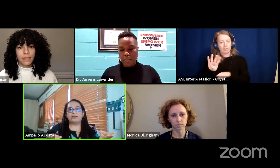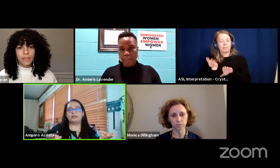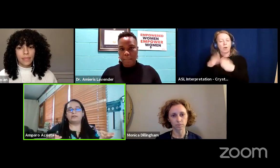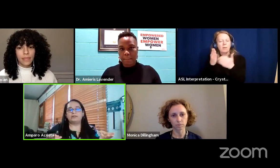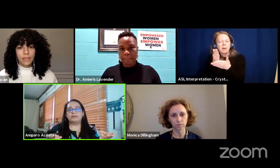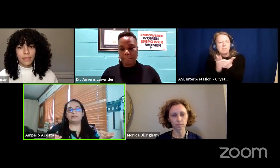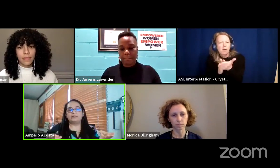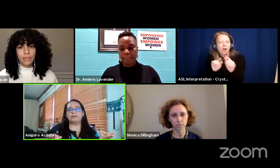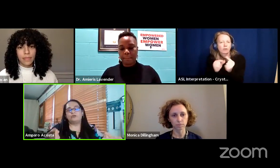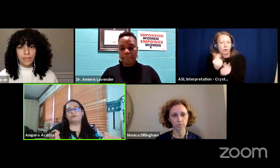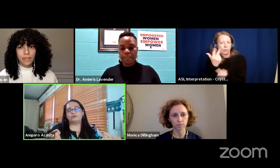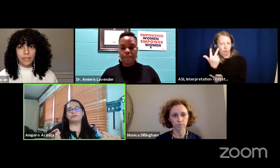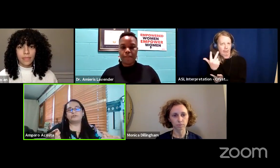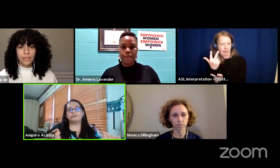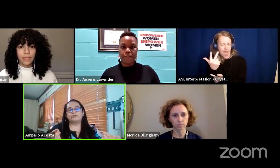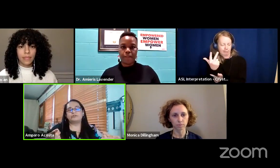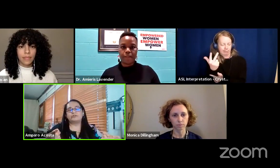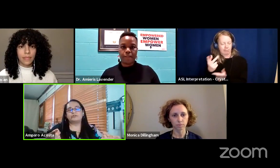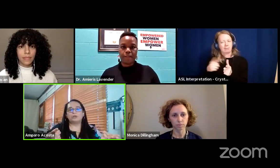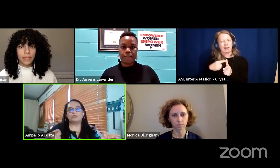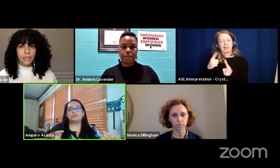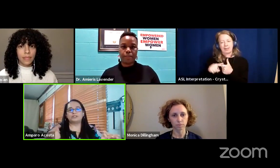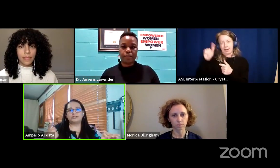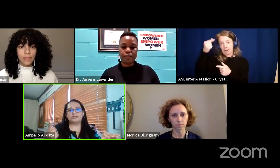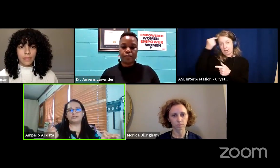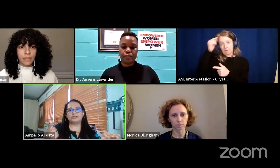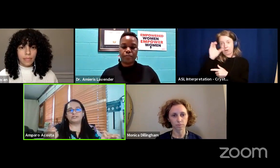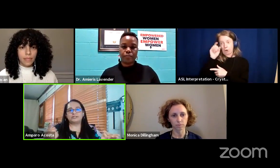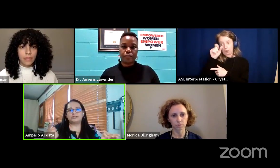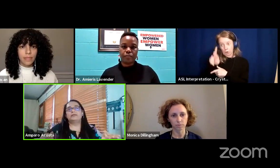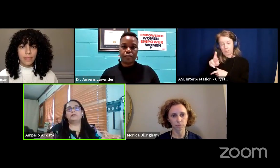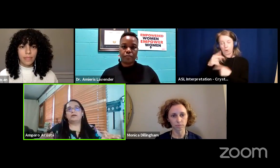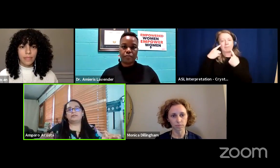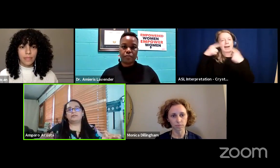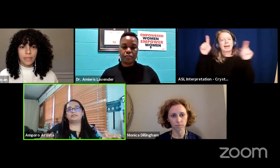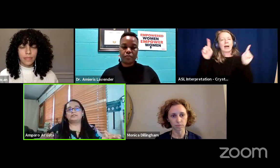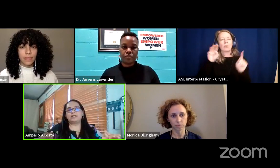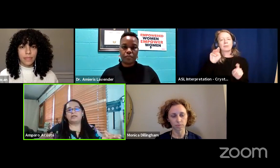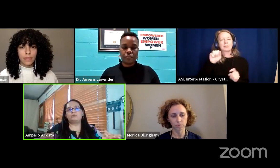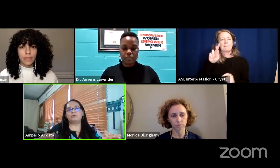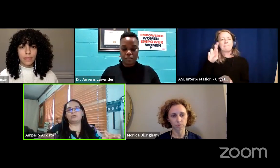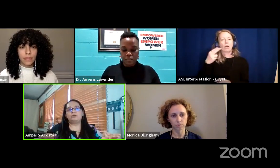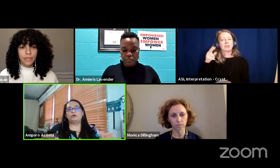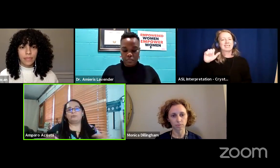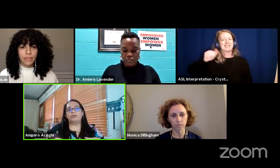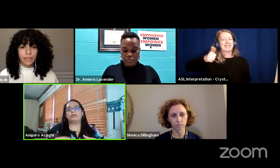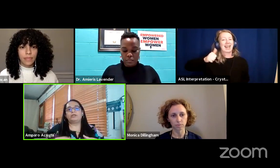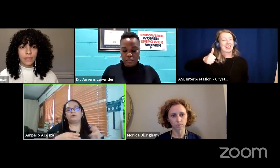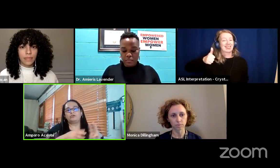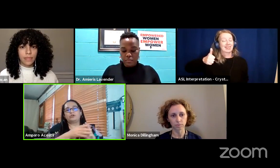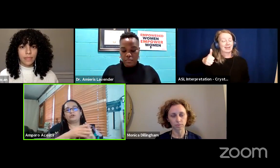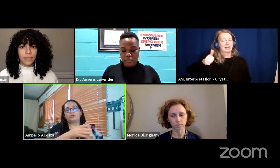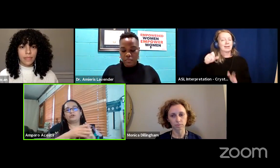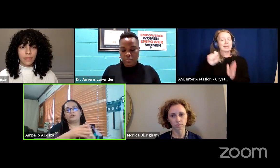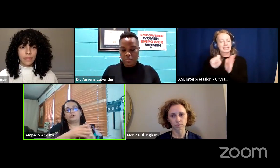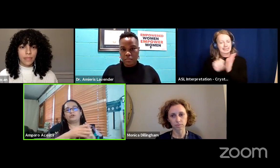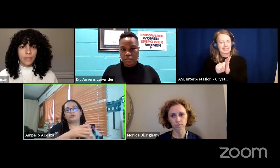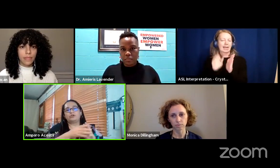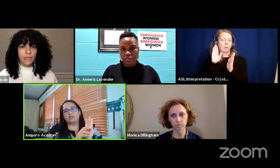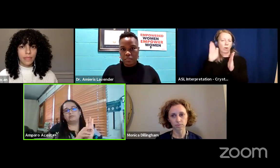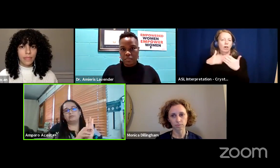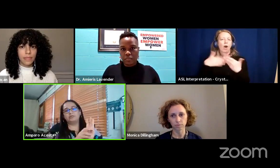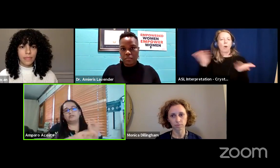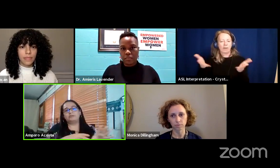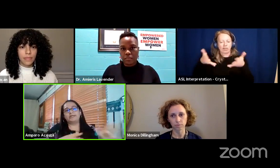And then the governor said that on March the 10th, the state will open other groups in